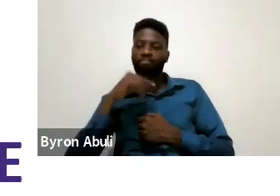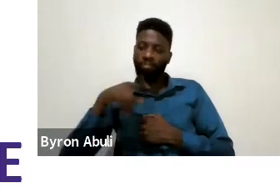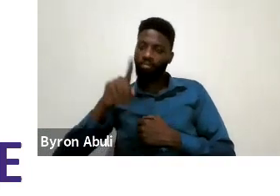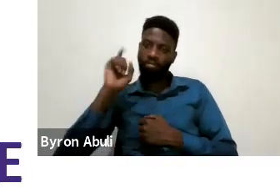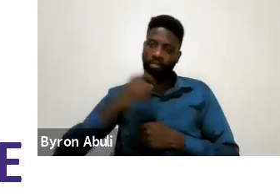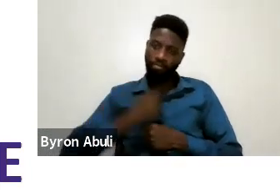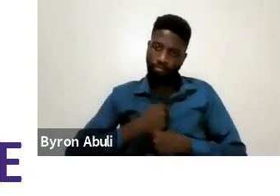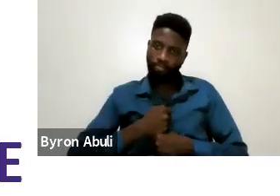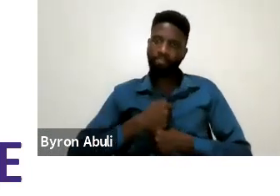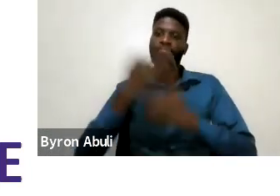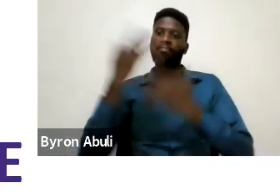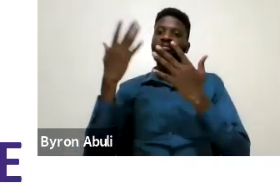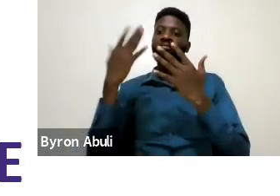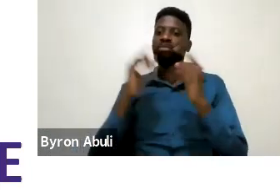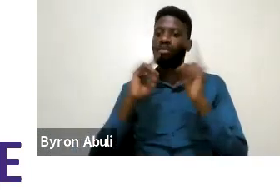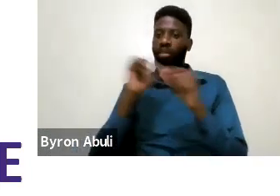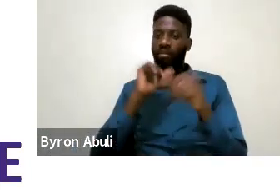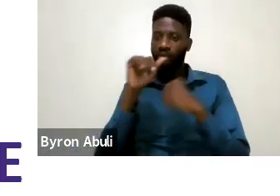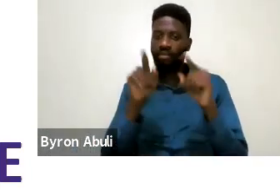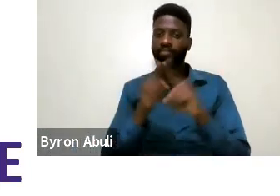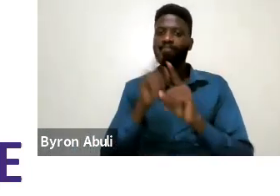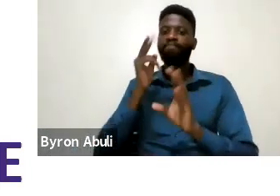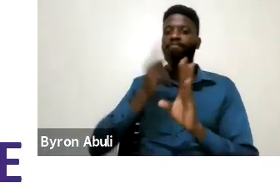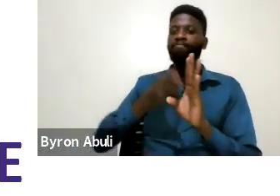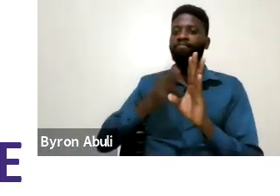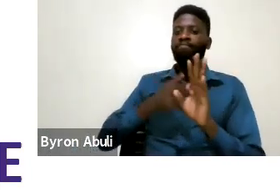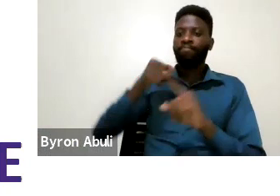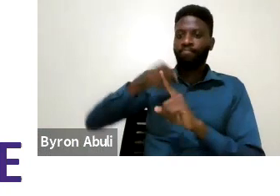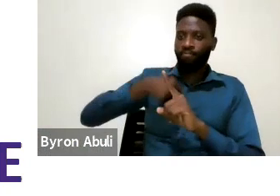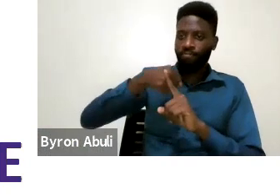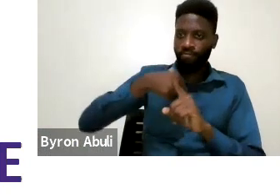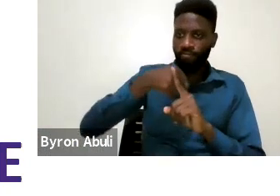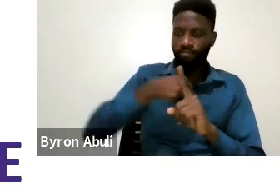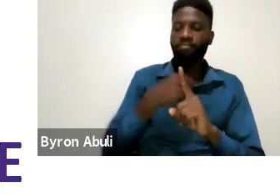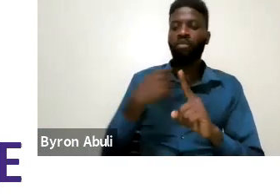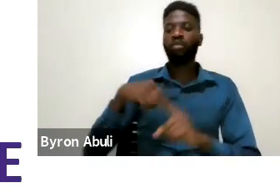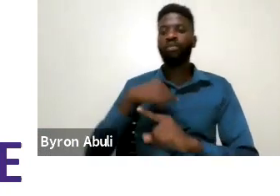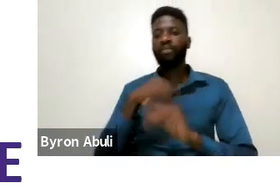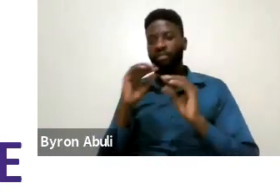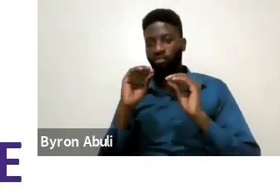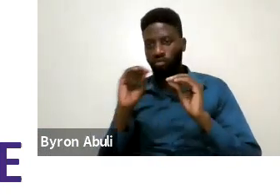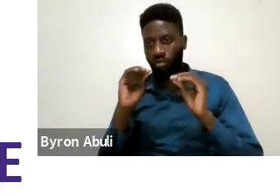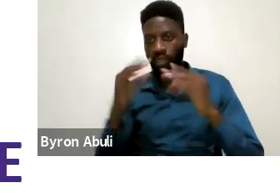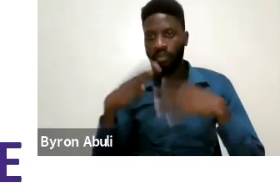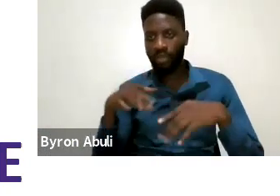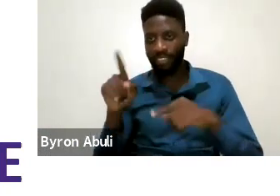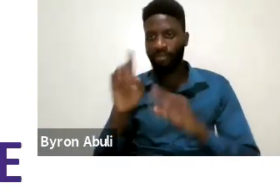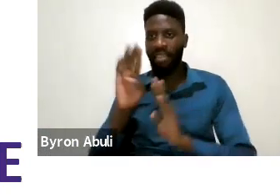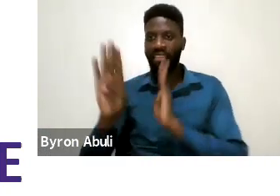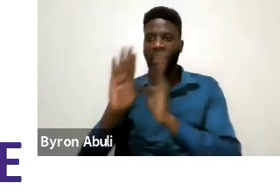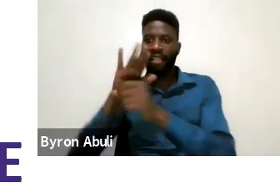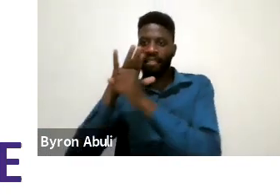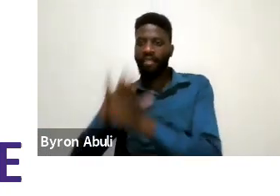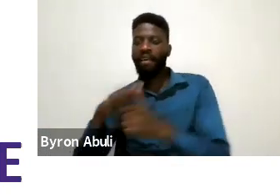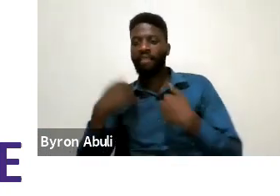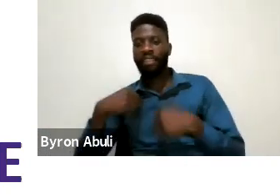and to participate in advocacy for it. We educate these people who are prejudiced so that they can be able to start